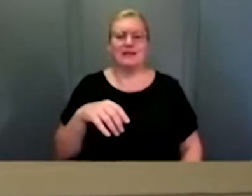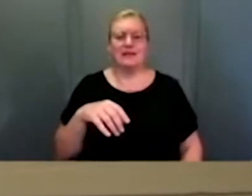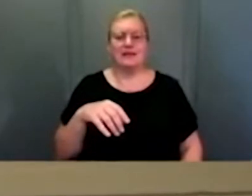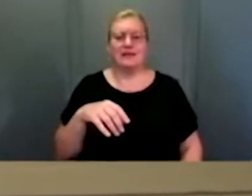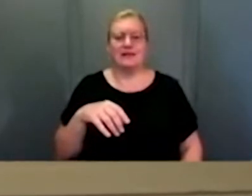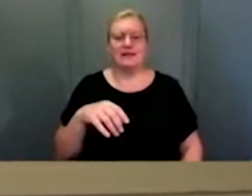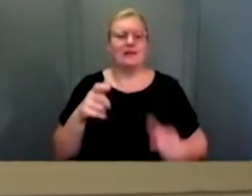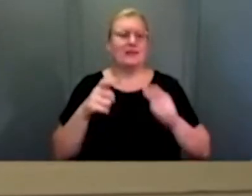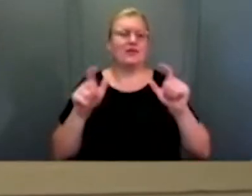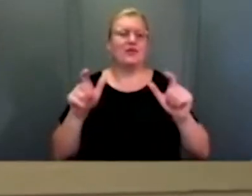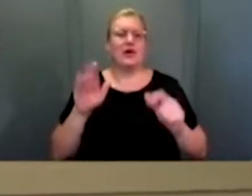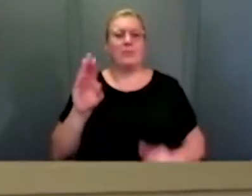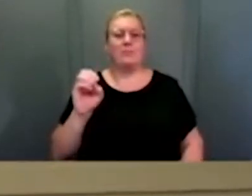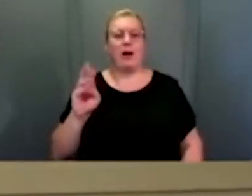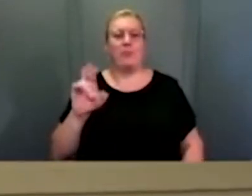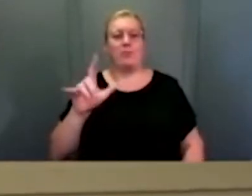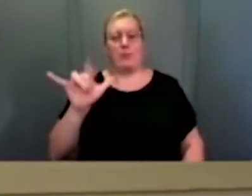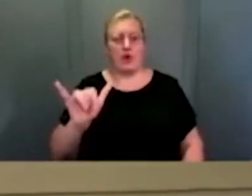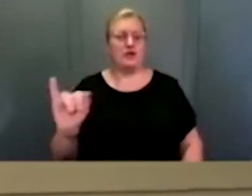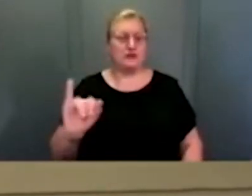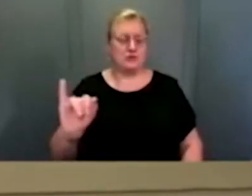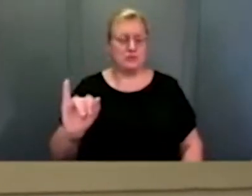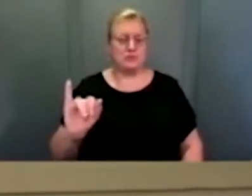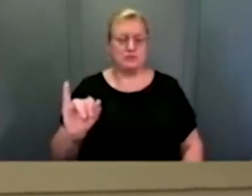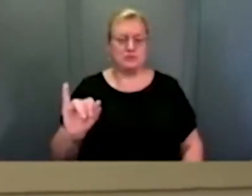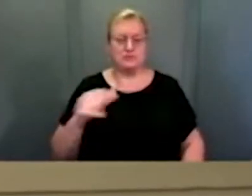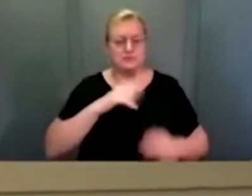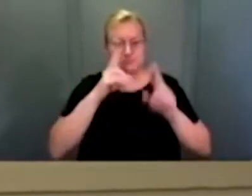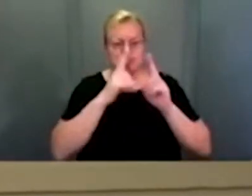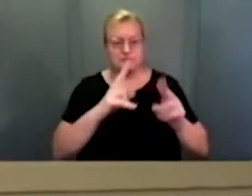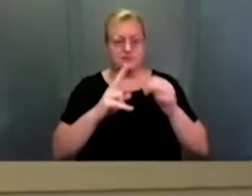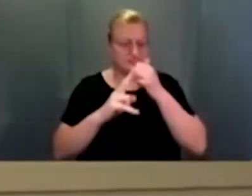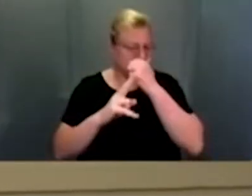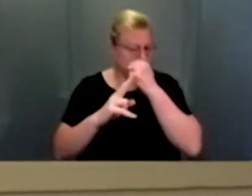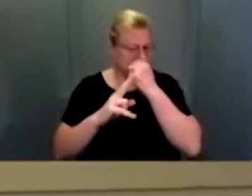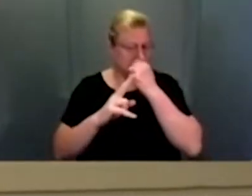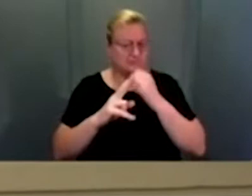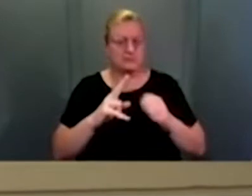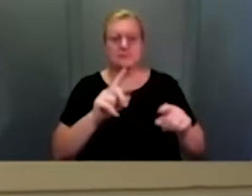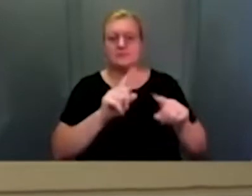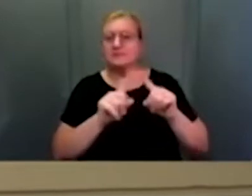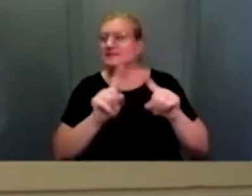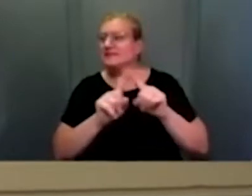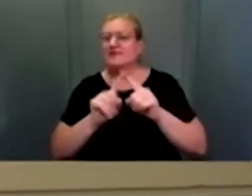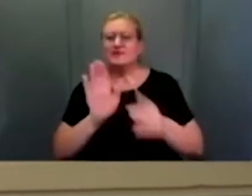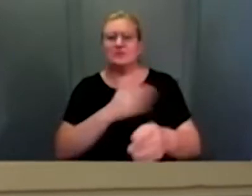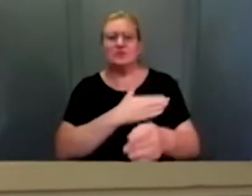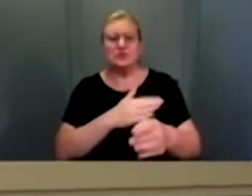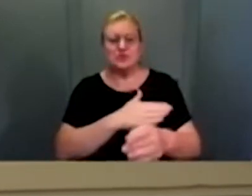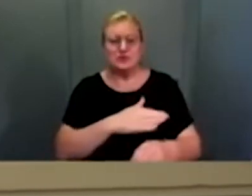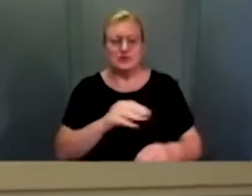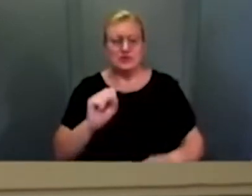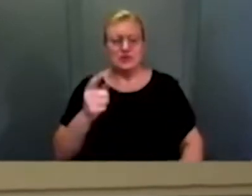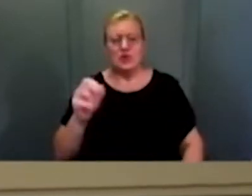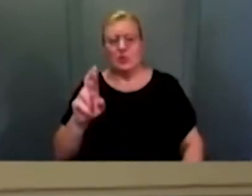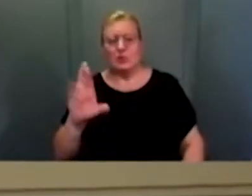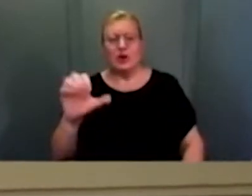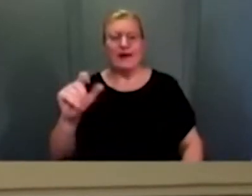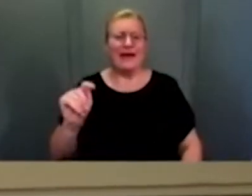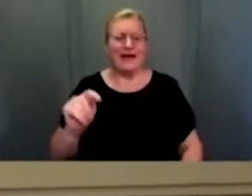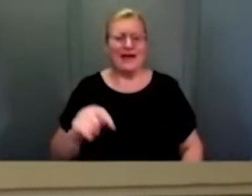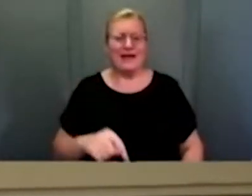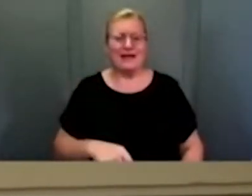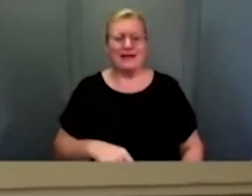the great Bob Marley. I admire Supercat. Any dancehall fans in here will know that. Josie Wells, Barrington